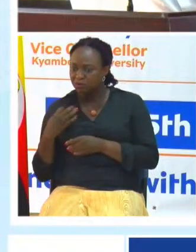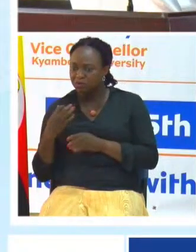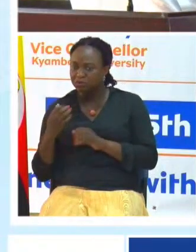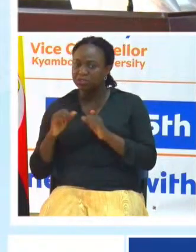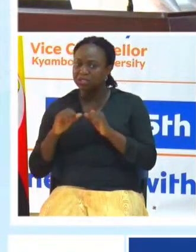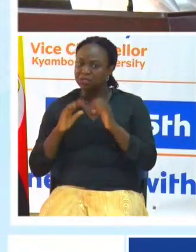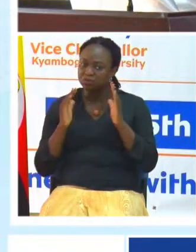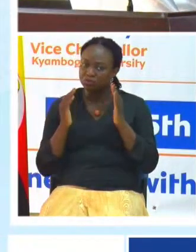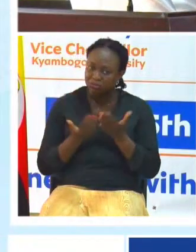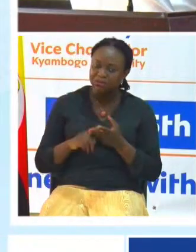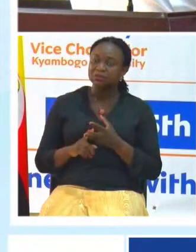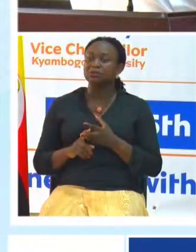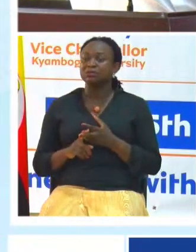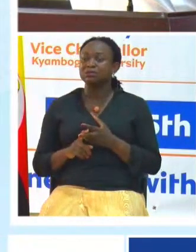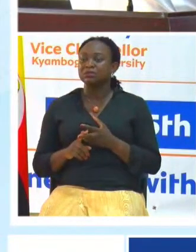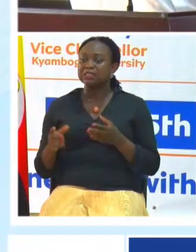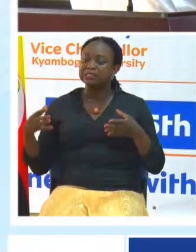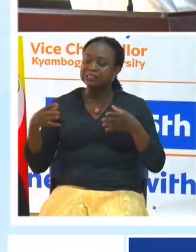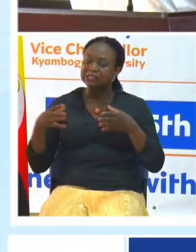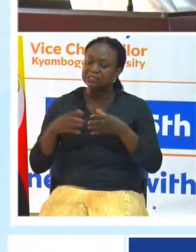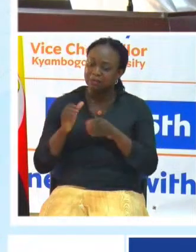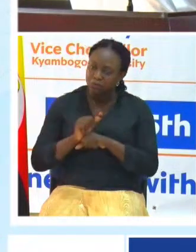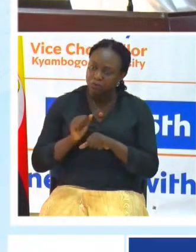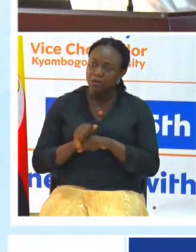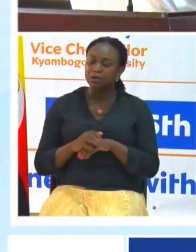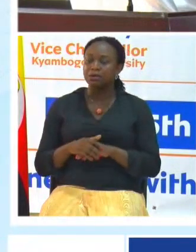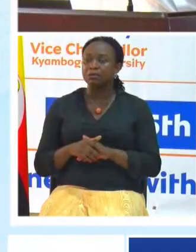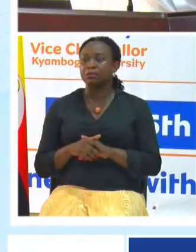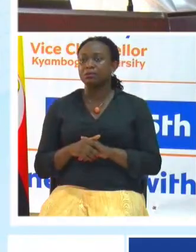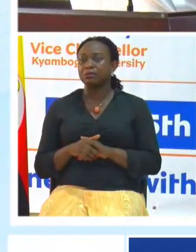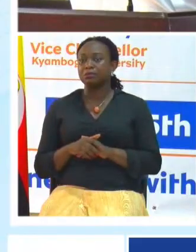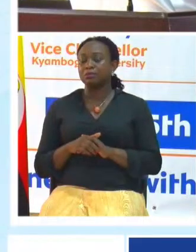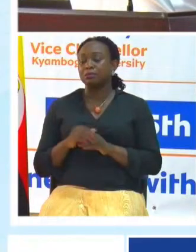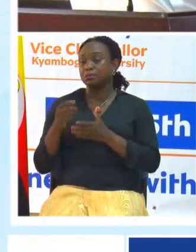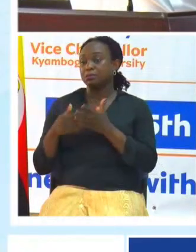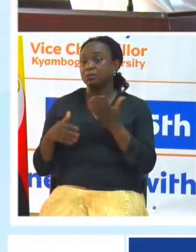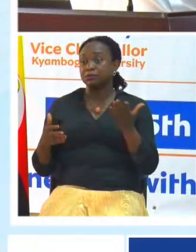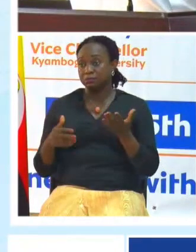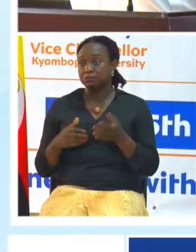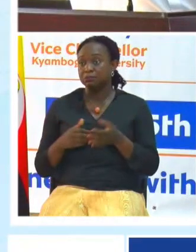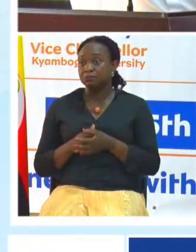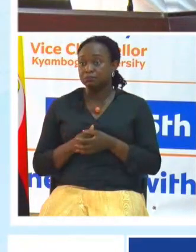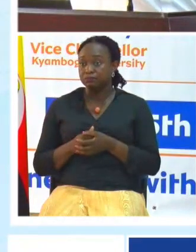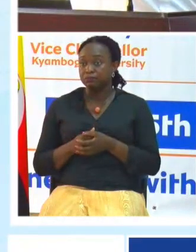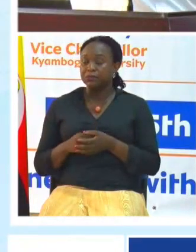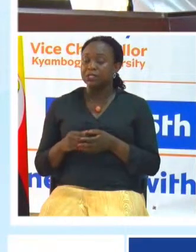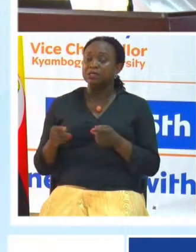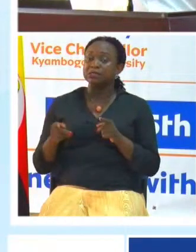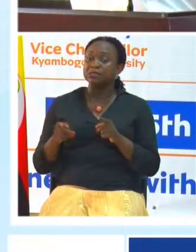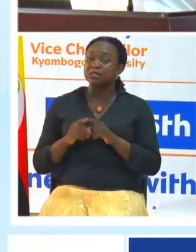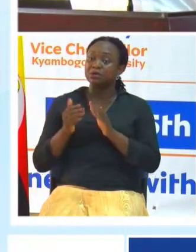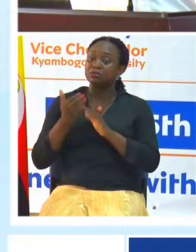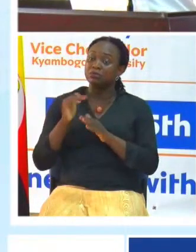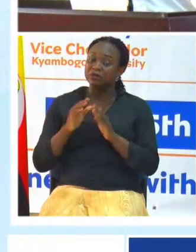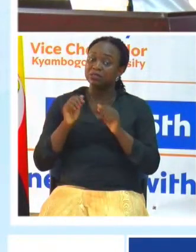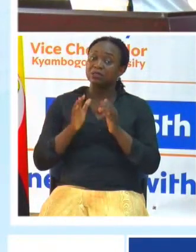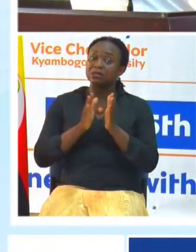community, team player, a lot of things, okay? And then apart from that, I will talk about